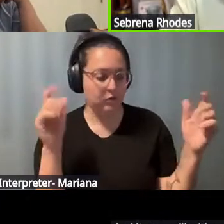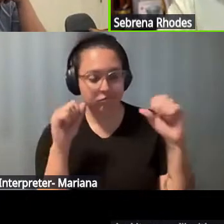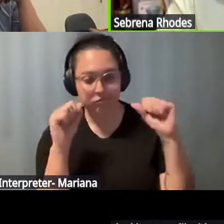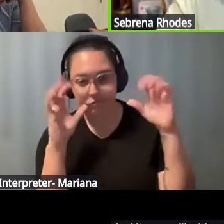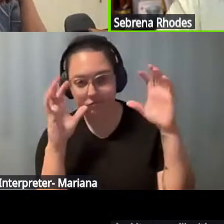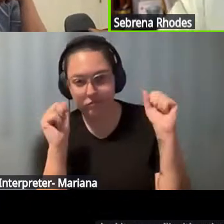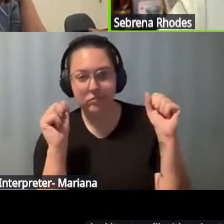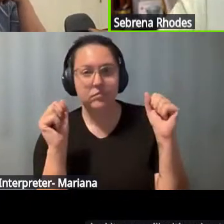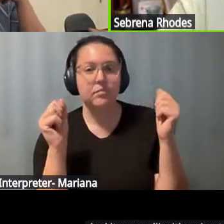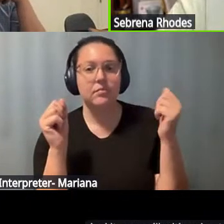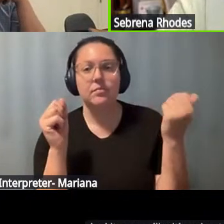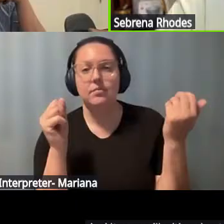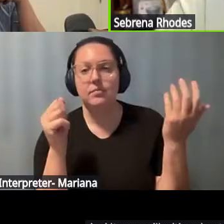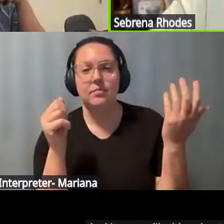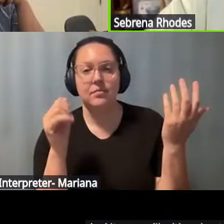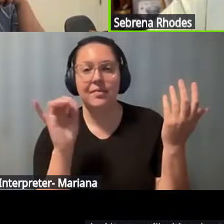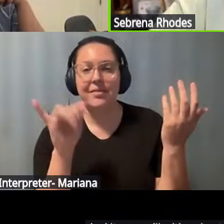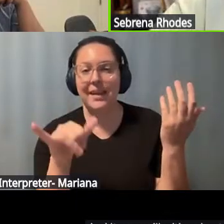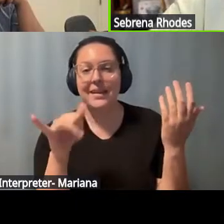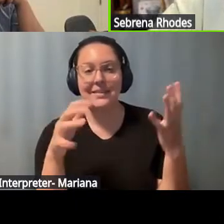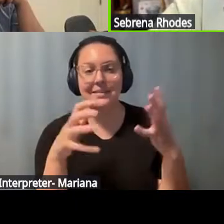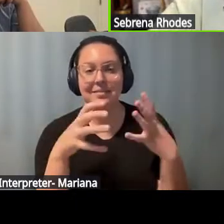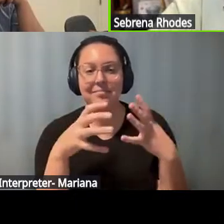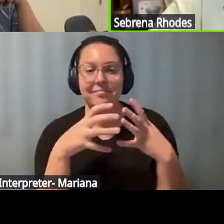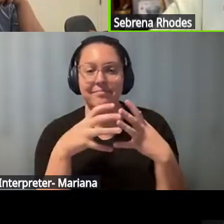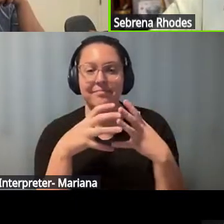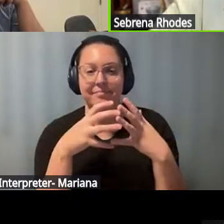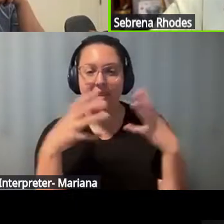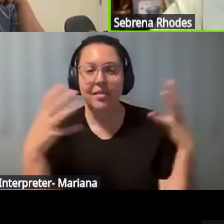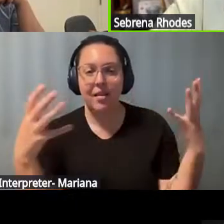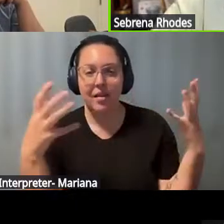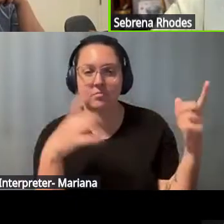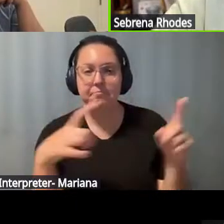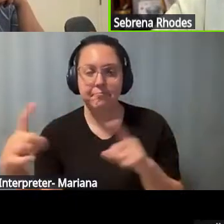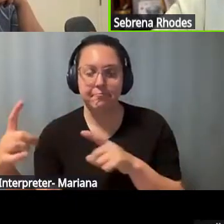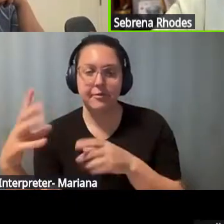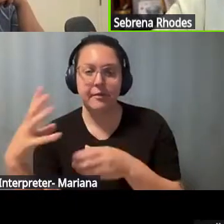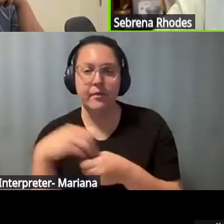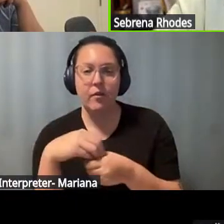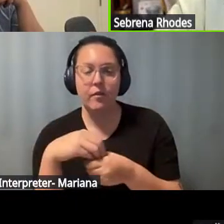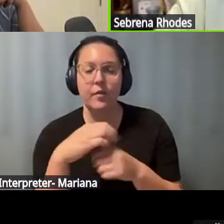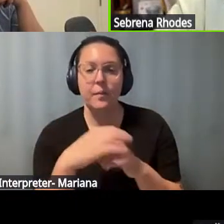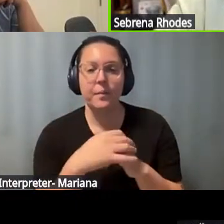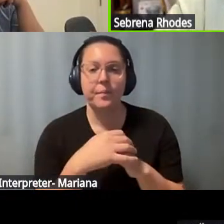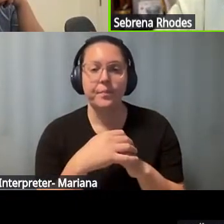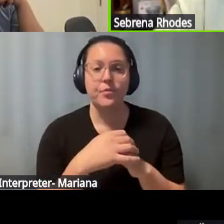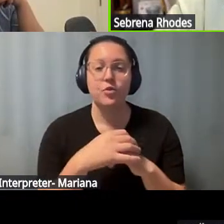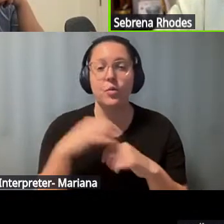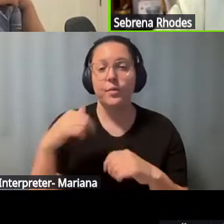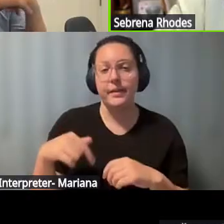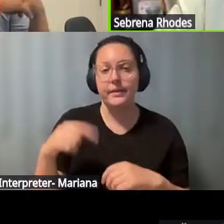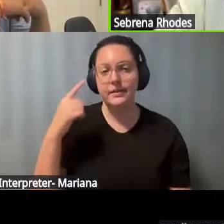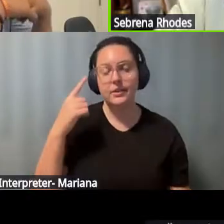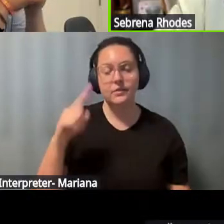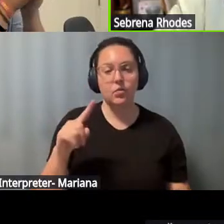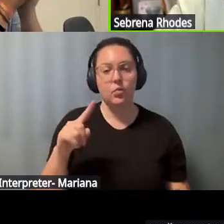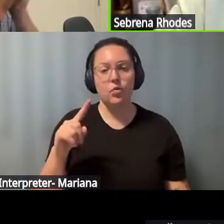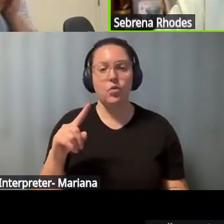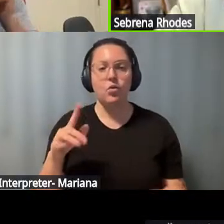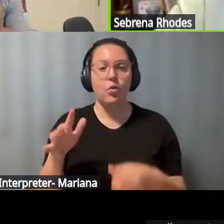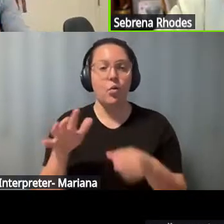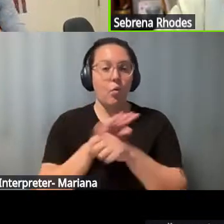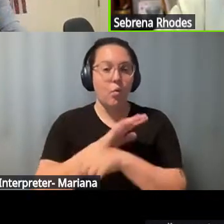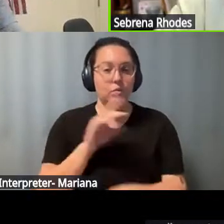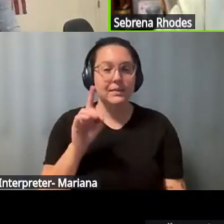less a roller coaster. So is this for the entire